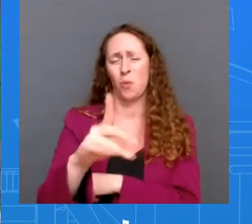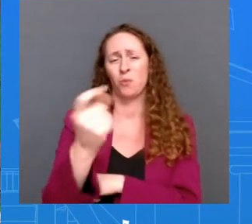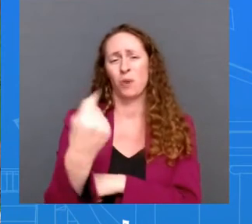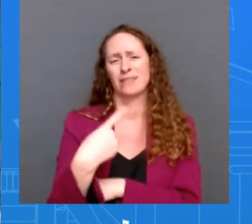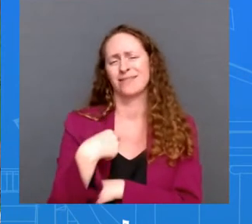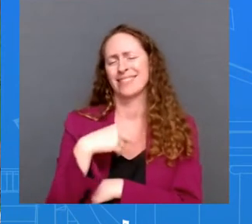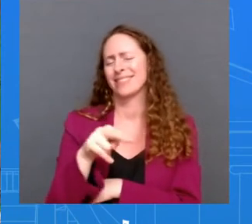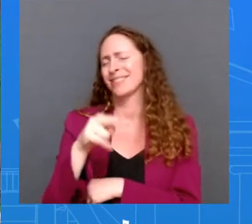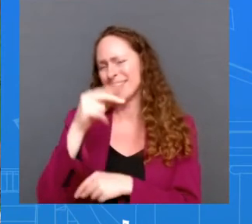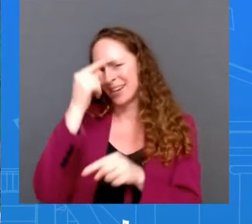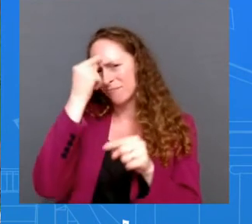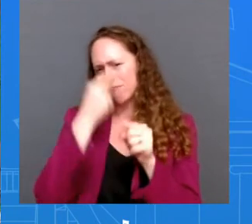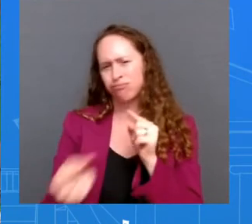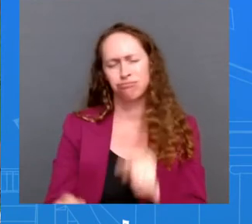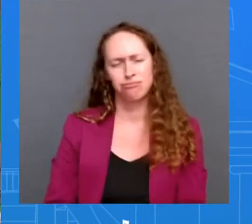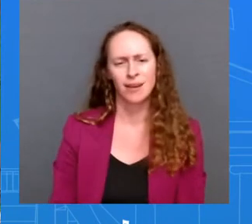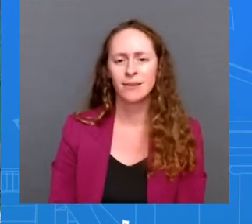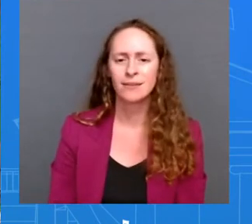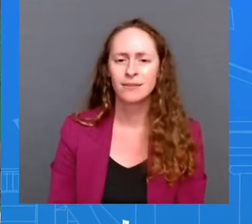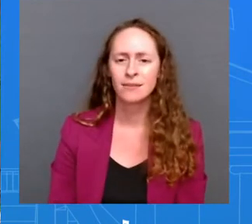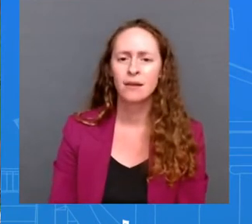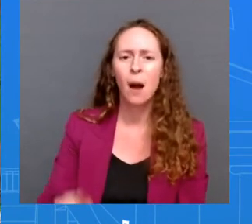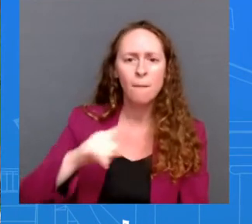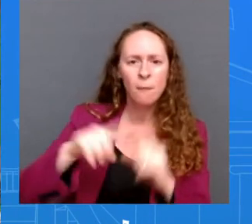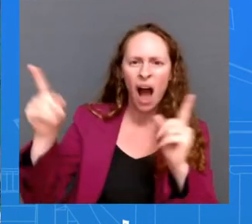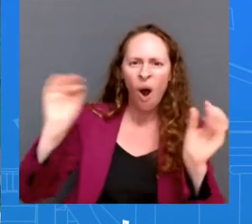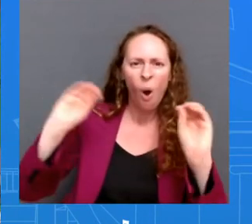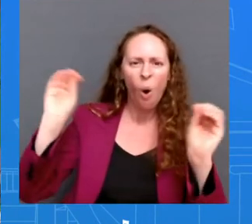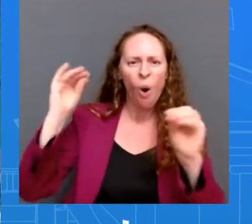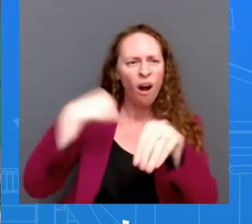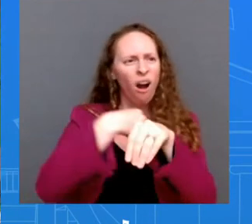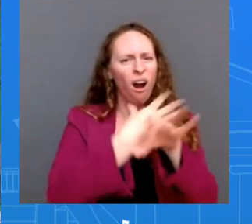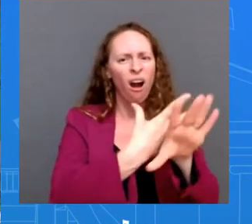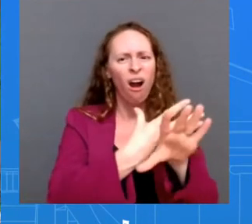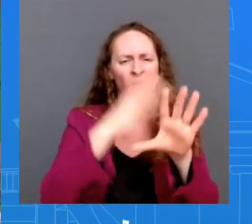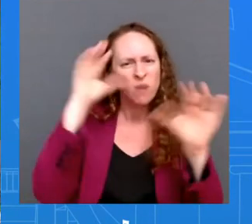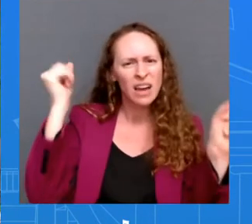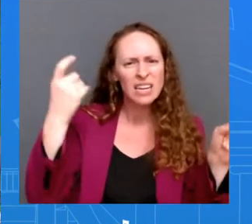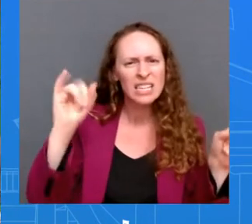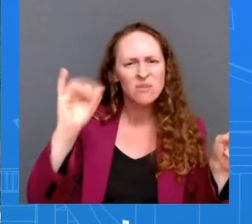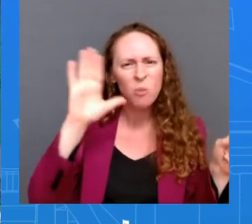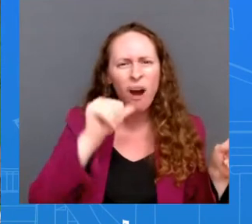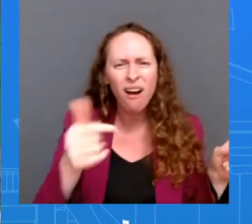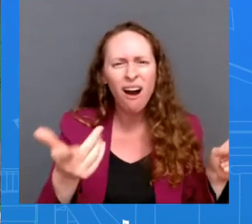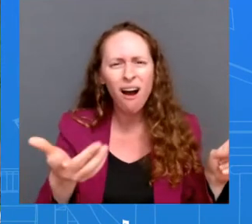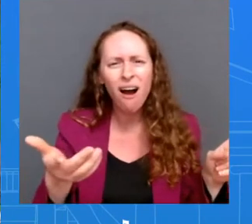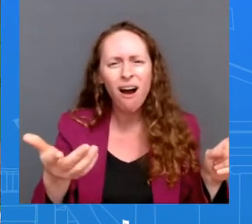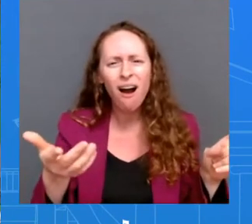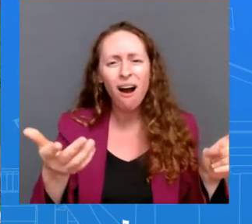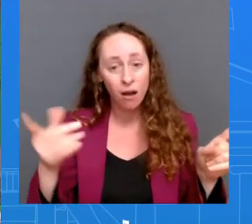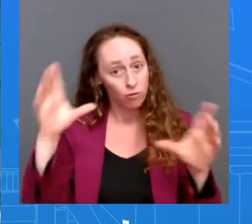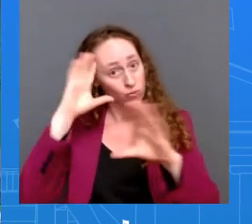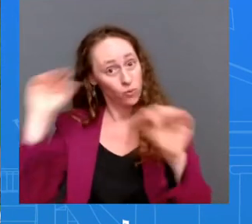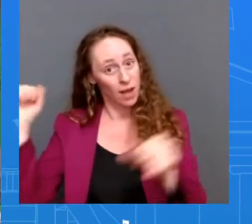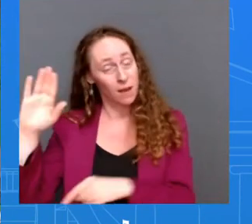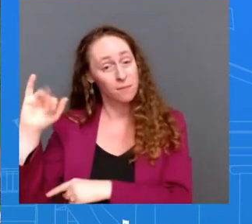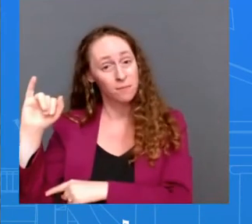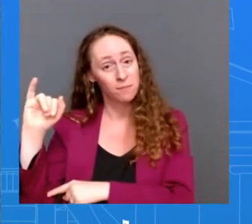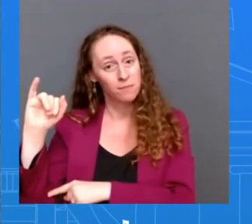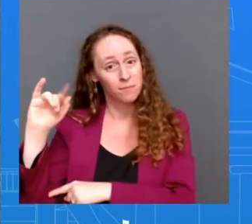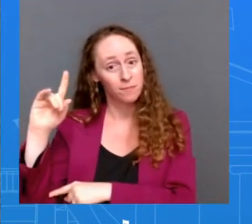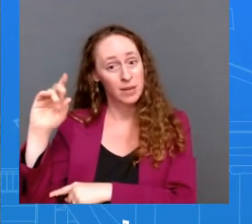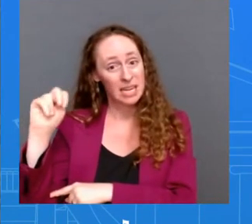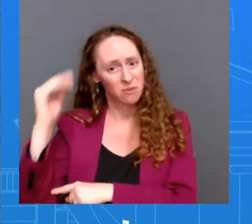why? Because President Biden's known him for decades. Yeah. He's got a lot of free time up there in the residence this week. He doesn't have free